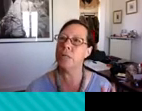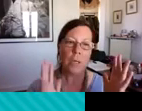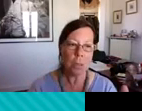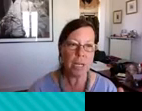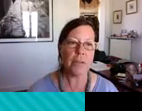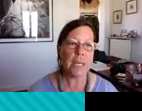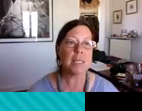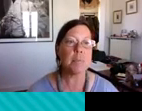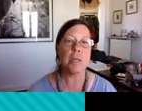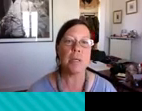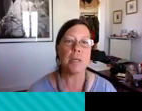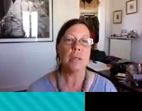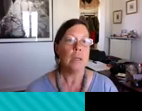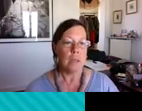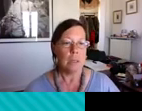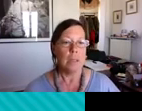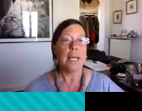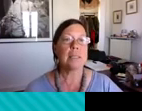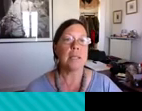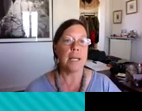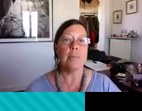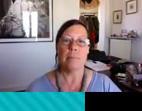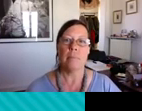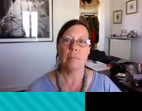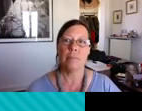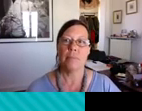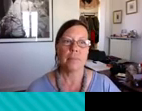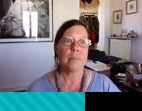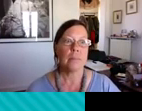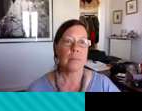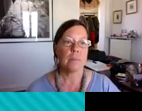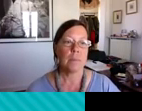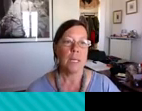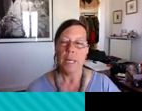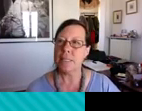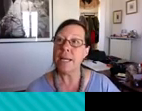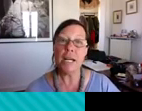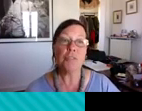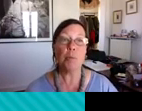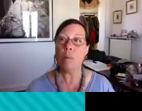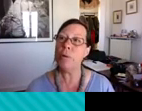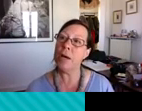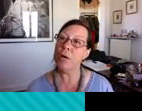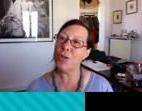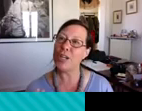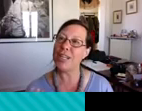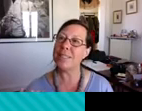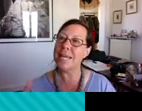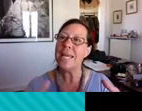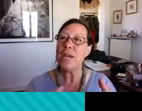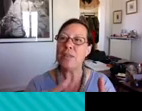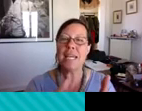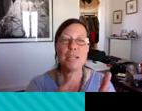or whatever the case may be. Next slide. It's not enough. The problem with health authorities